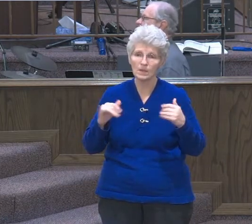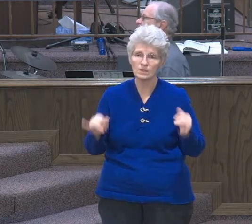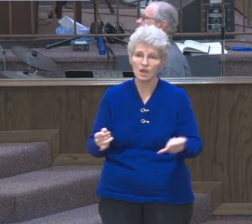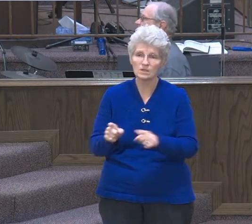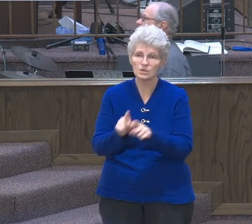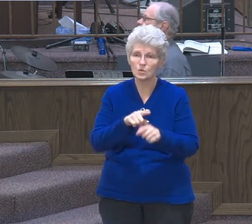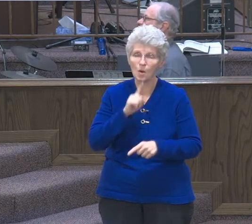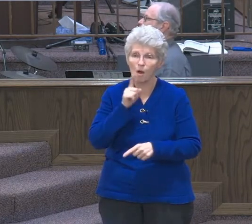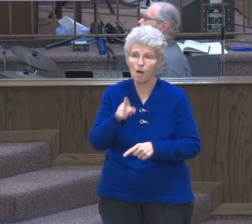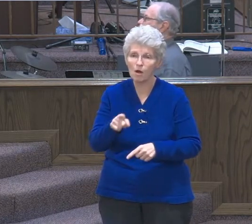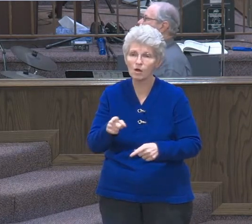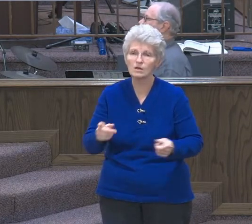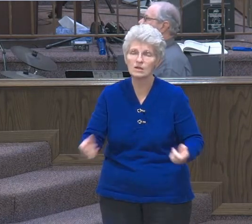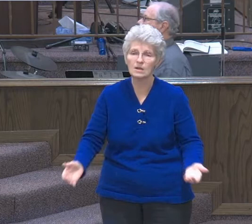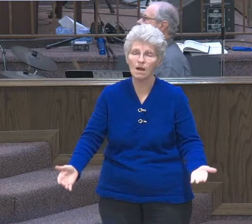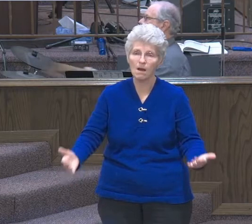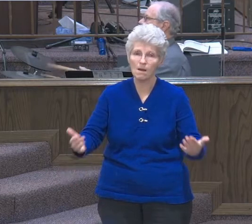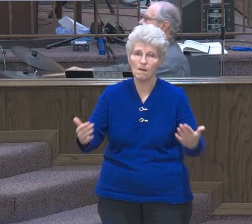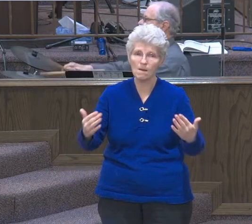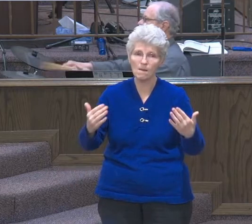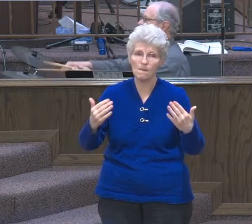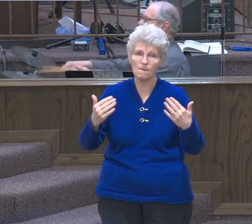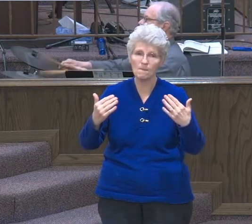come. Just as you are,